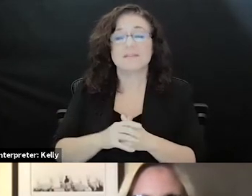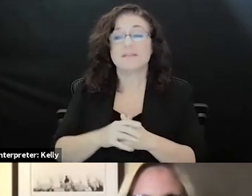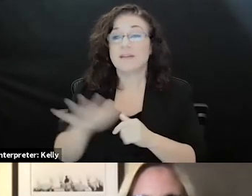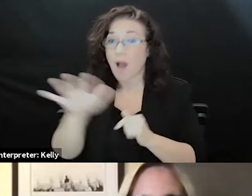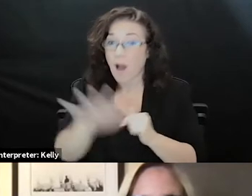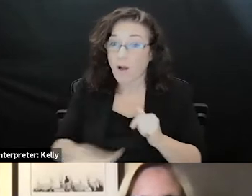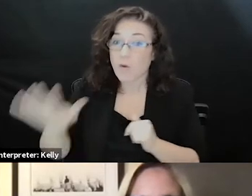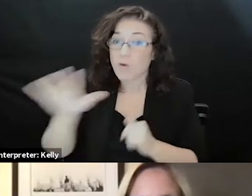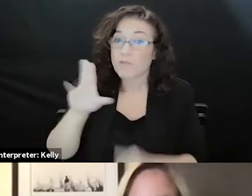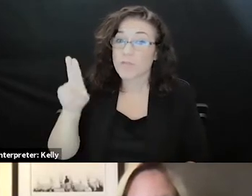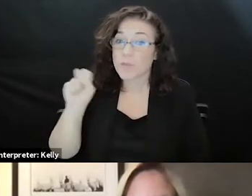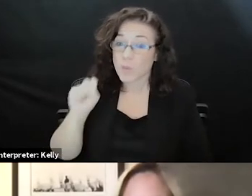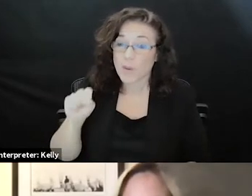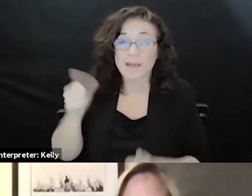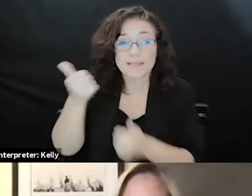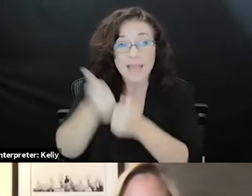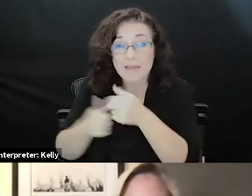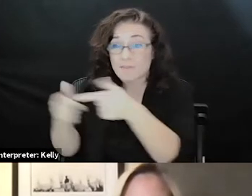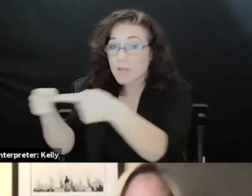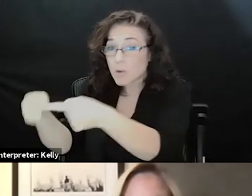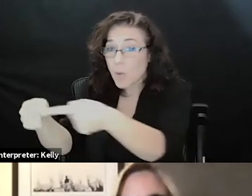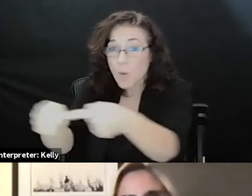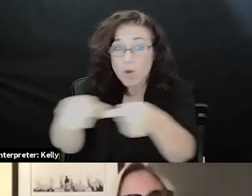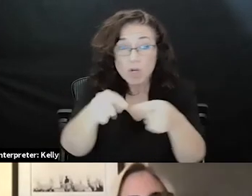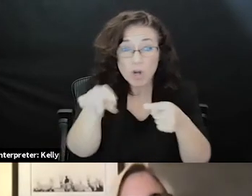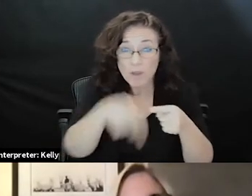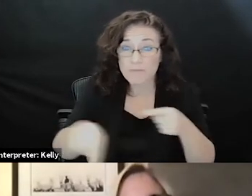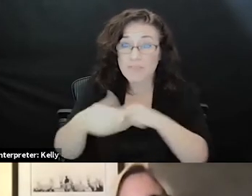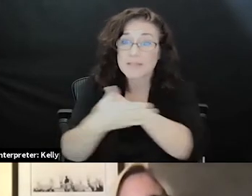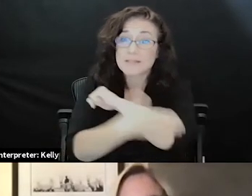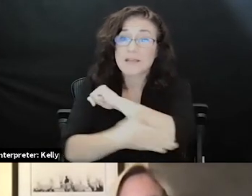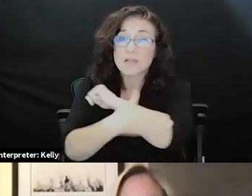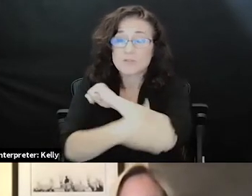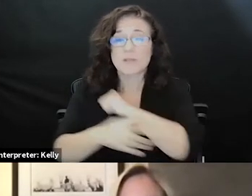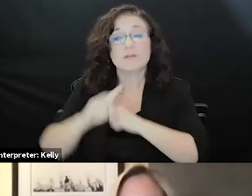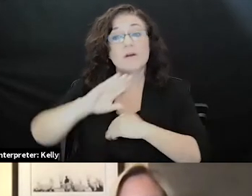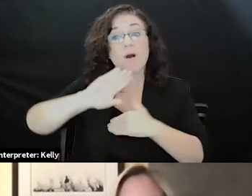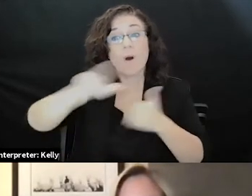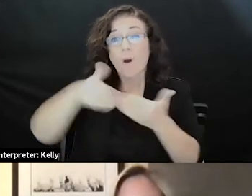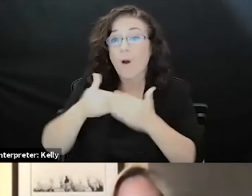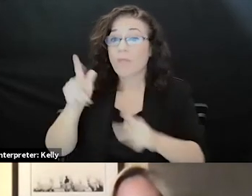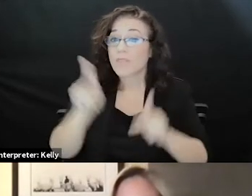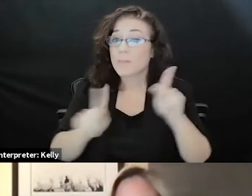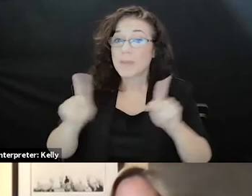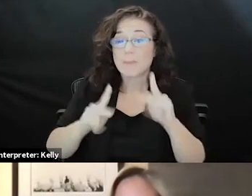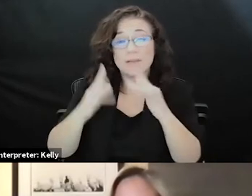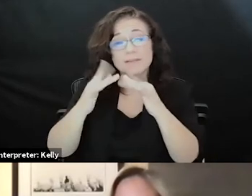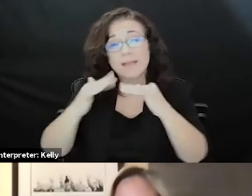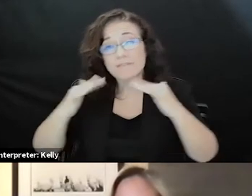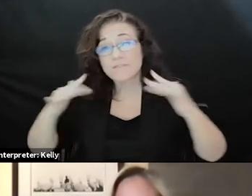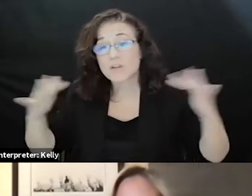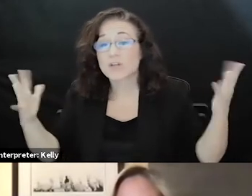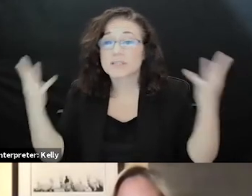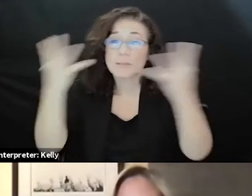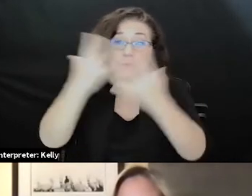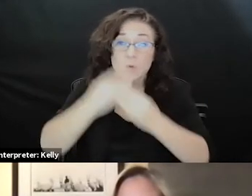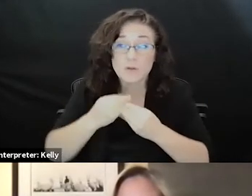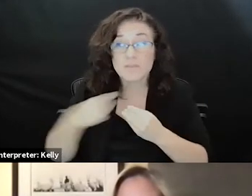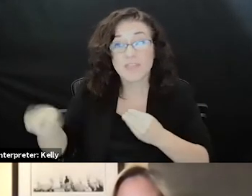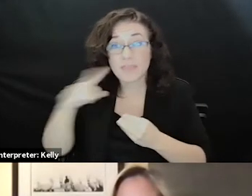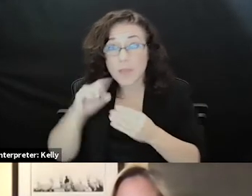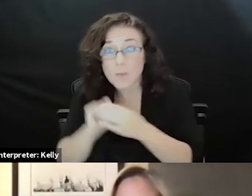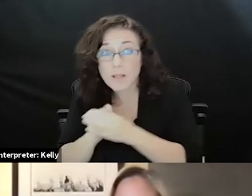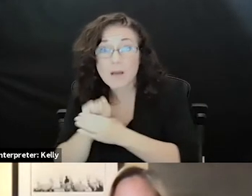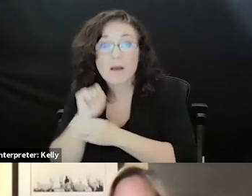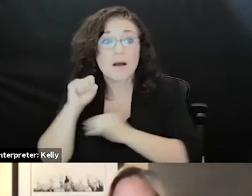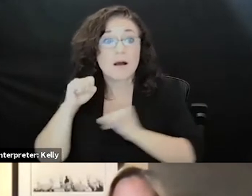nation and every corner called our country our people diverse and beautiful will emerge battered and beautiful